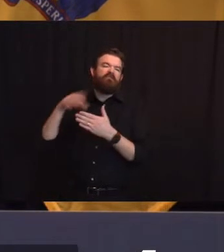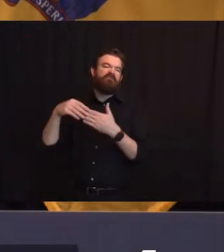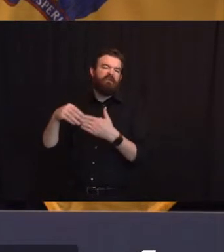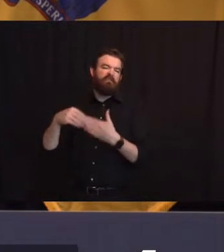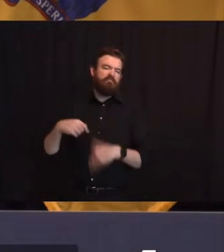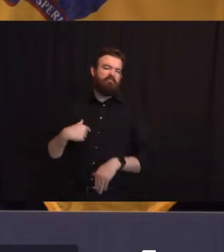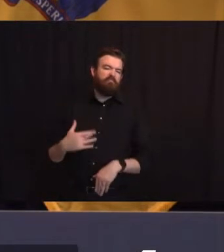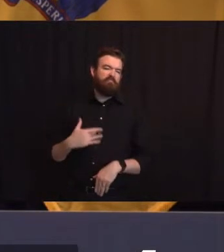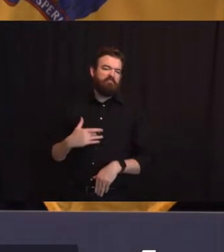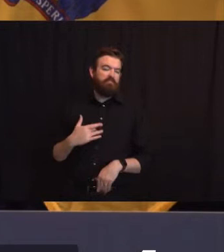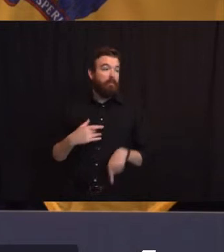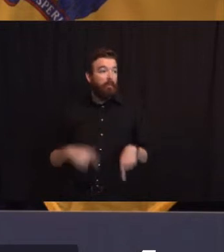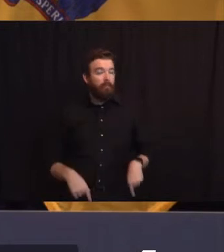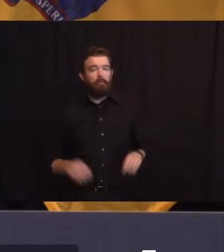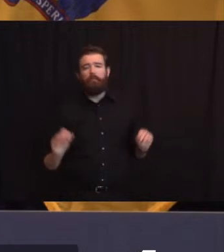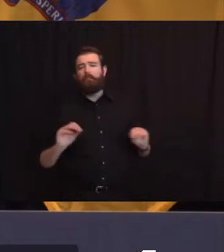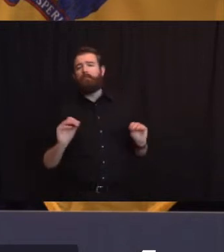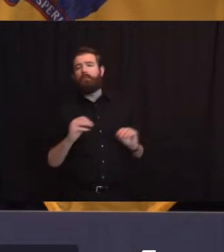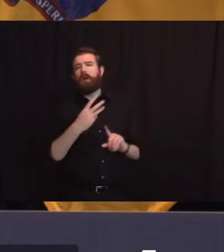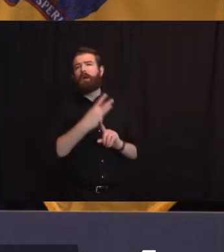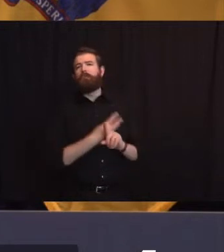we are where we are in indoor masking.